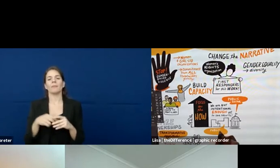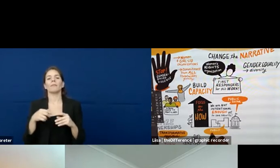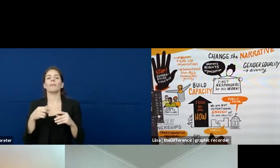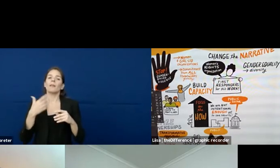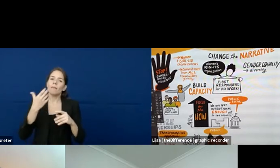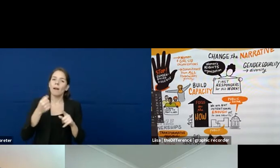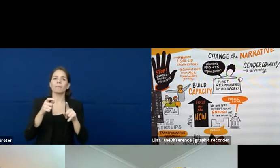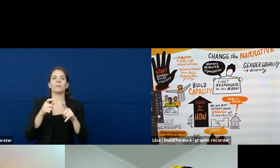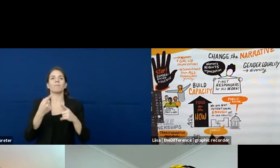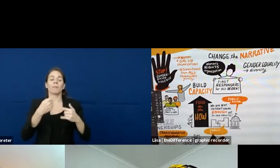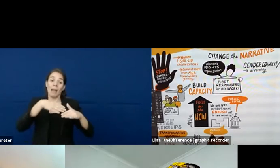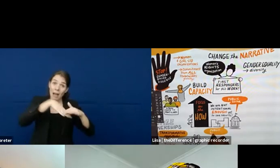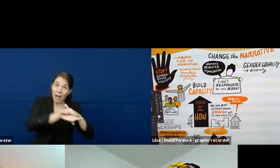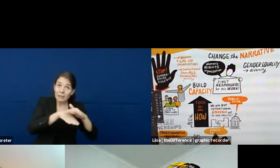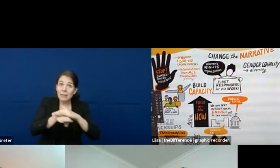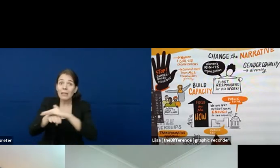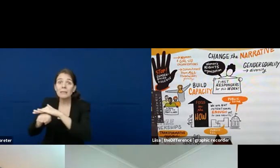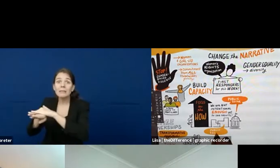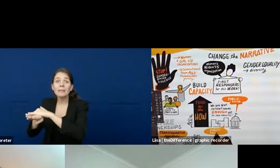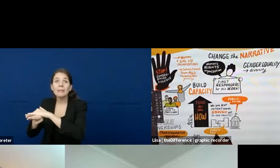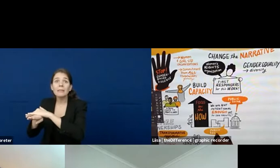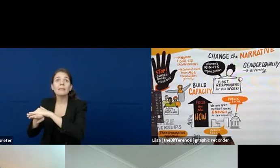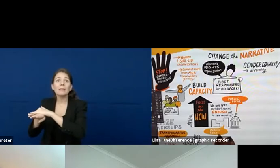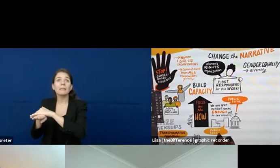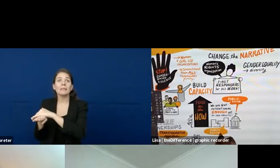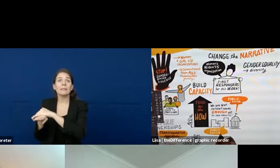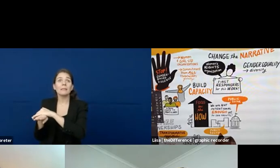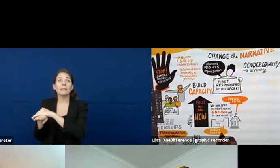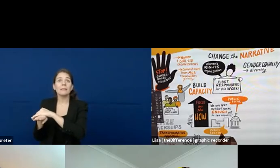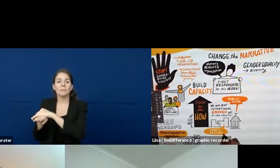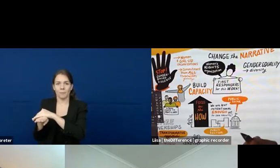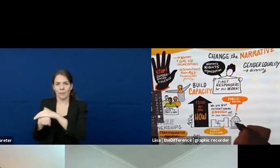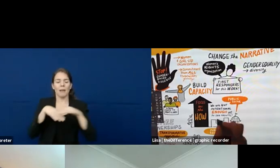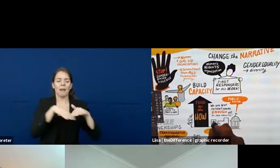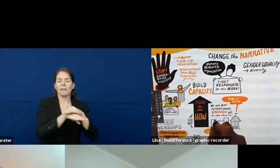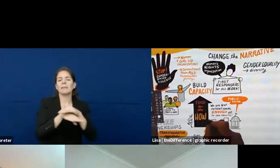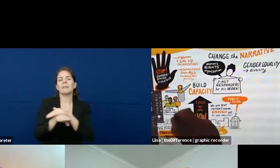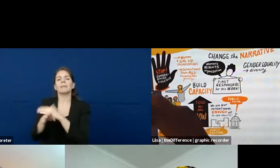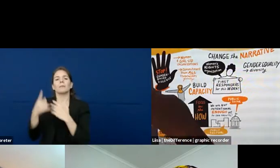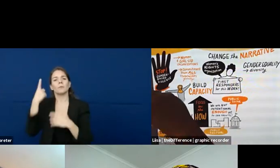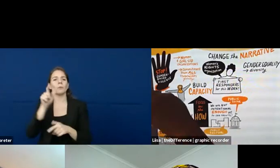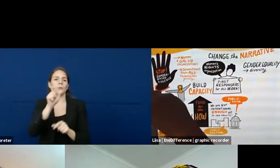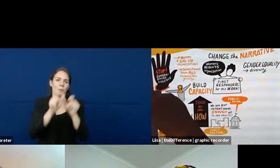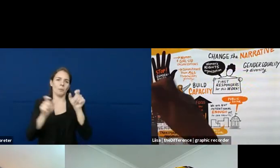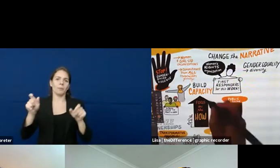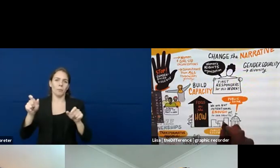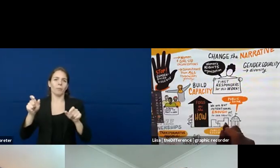Simelela. Thank you. Thank you very much, Kalliope. And I'd just like to